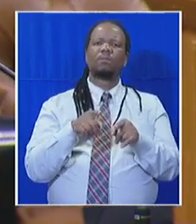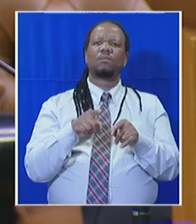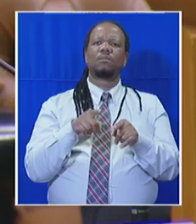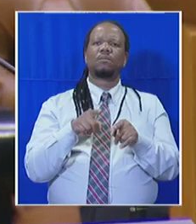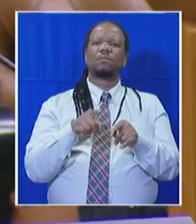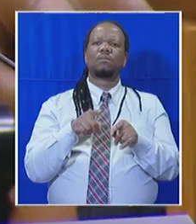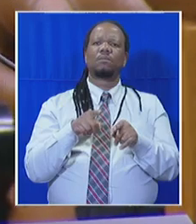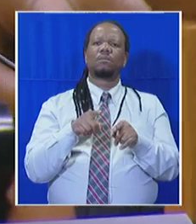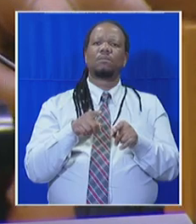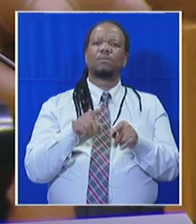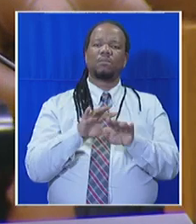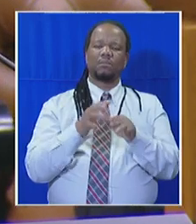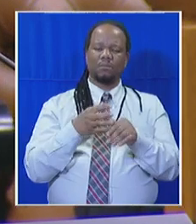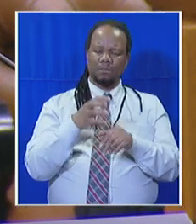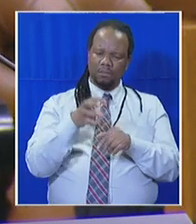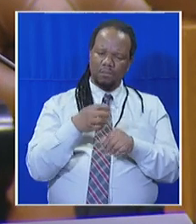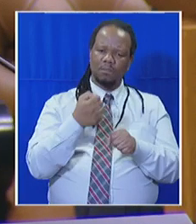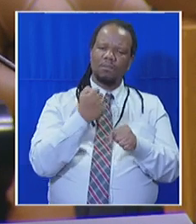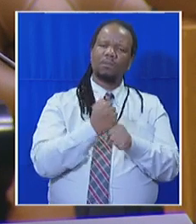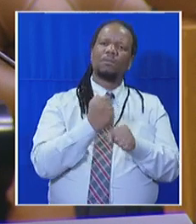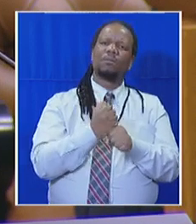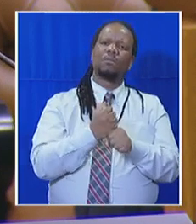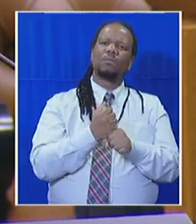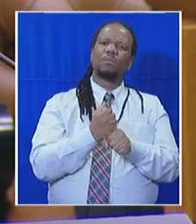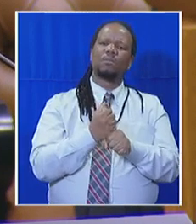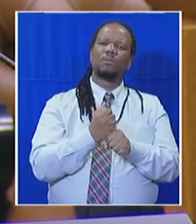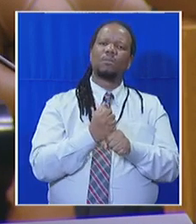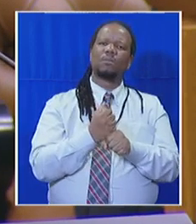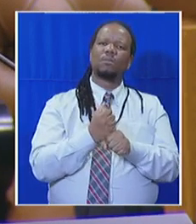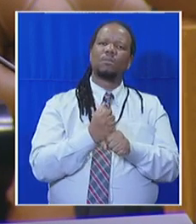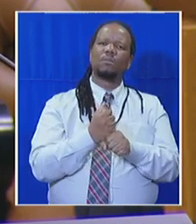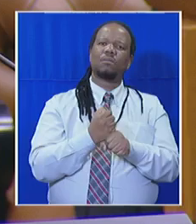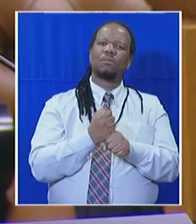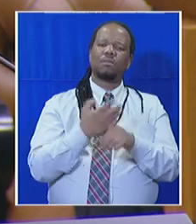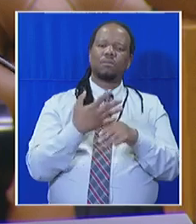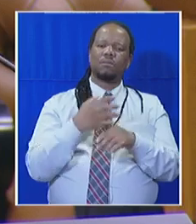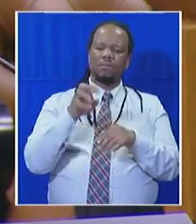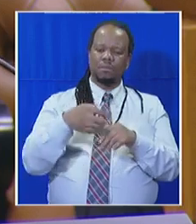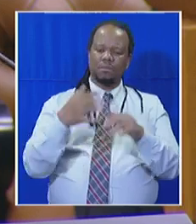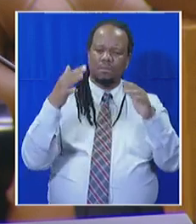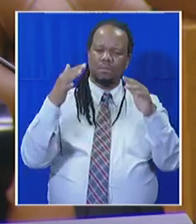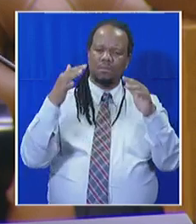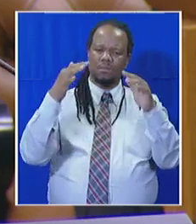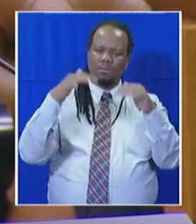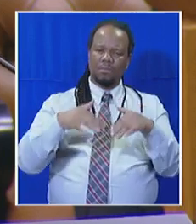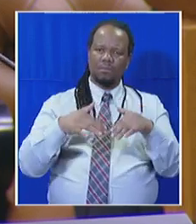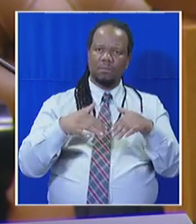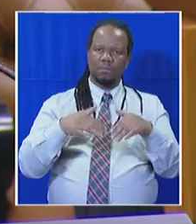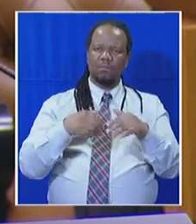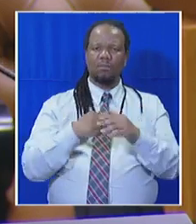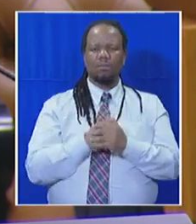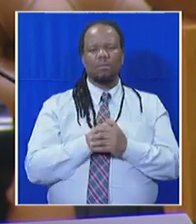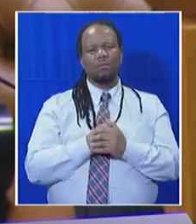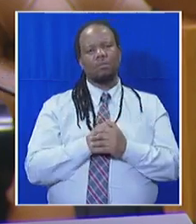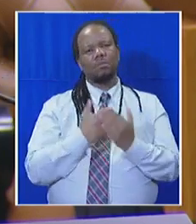yabasebenzi migodini abangakhuselekanga ngayo abawelwa imigodi imihla nezolo itafile ukutsho. I